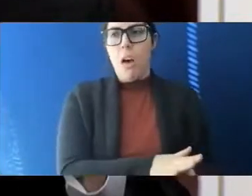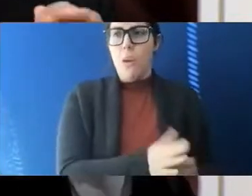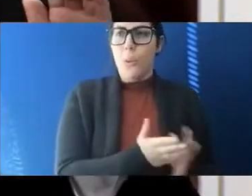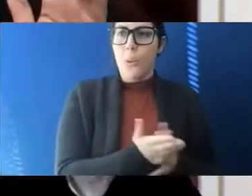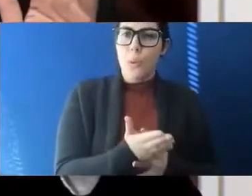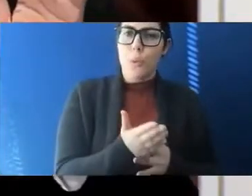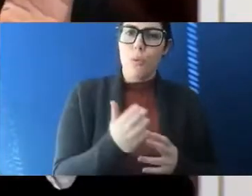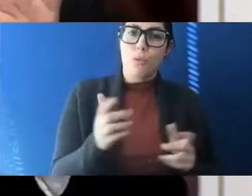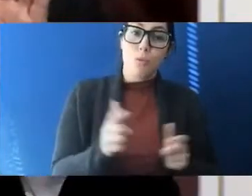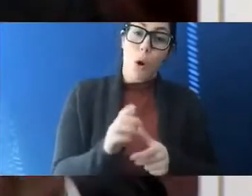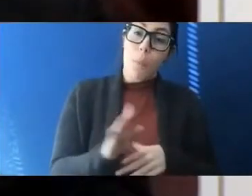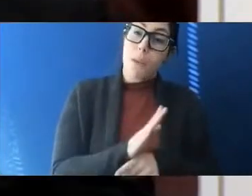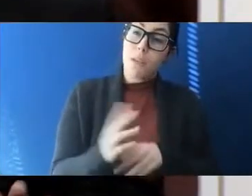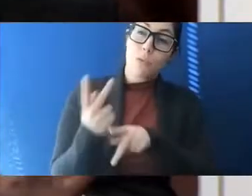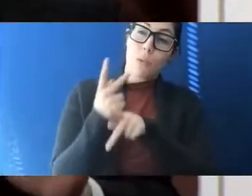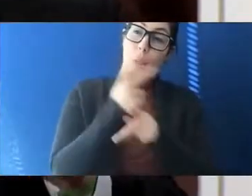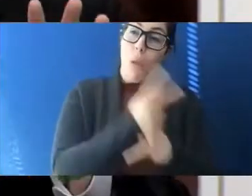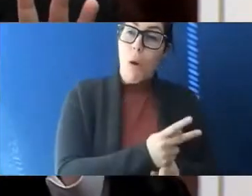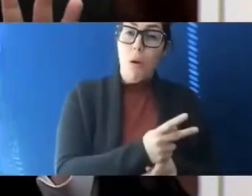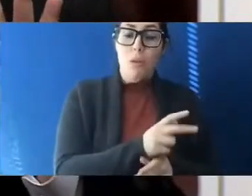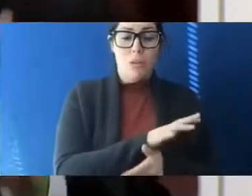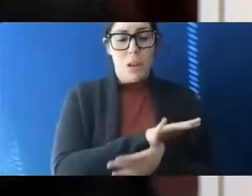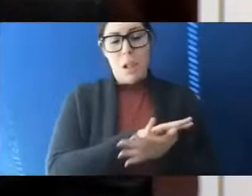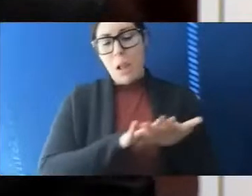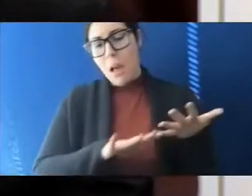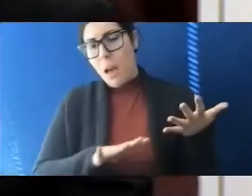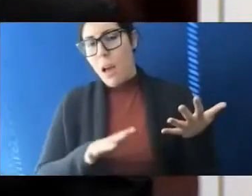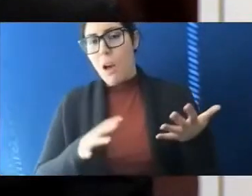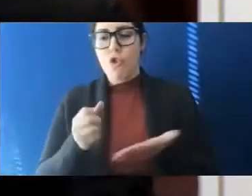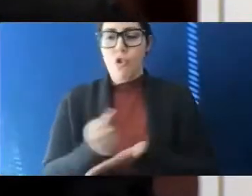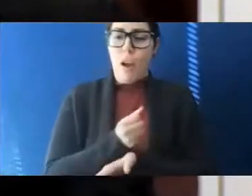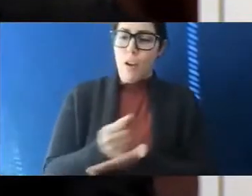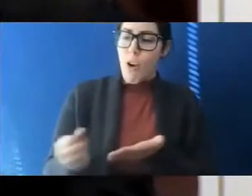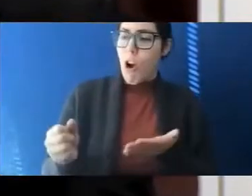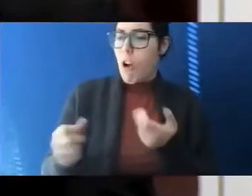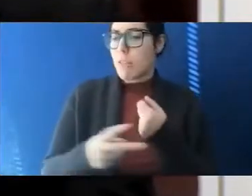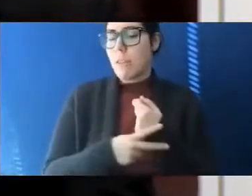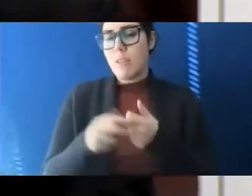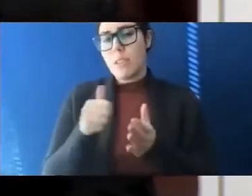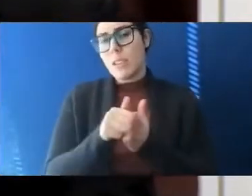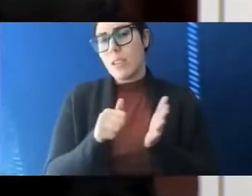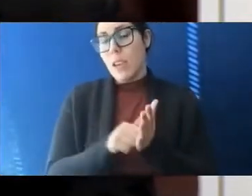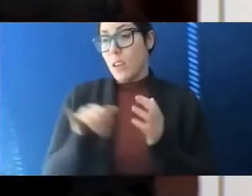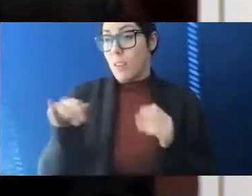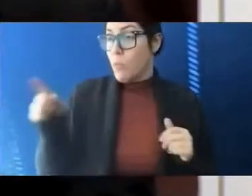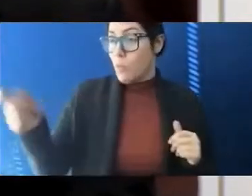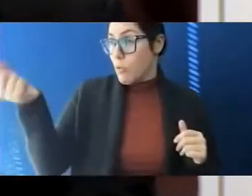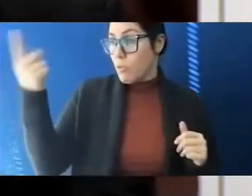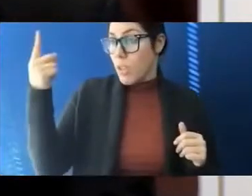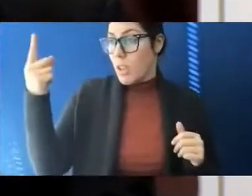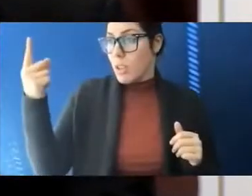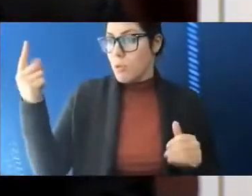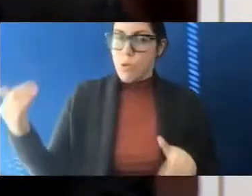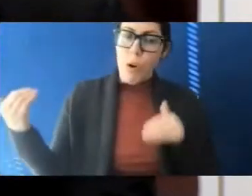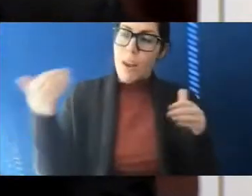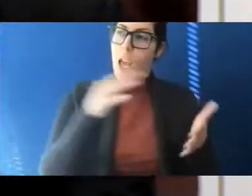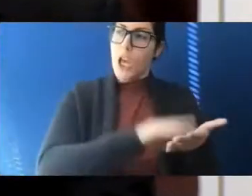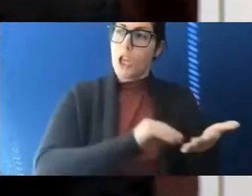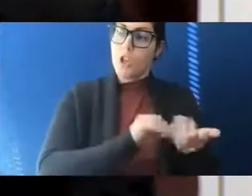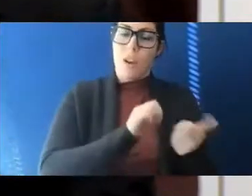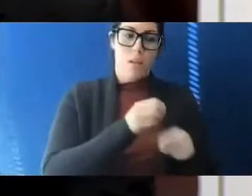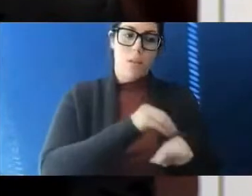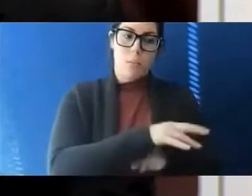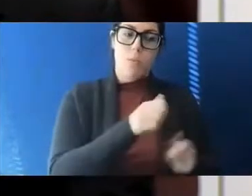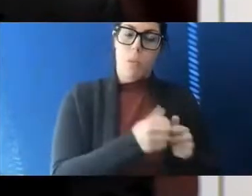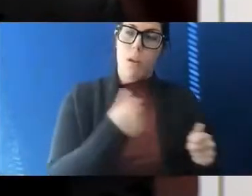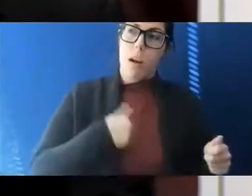business loans or through a credit card or through a saving account, have the humility to learn first. Don't